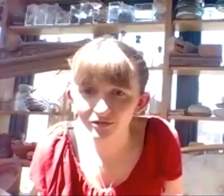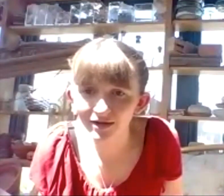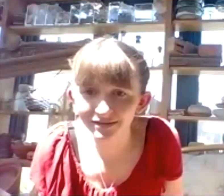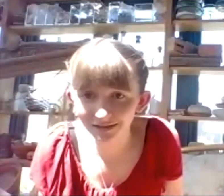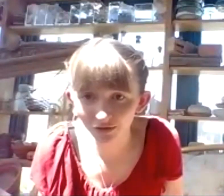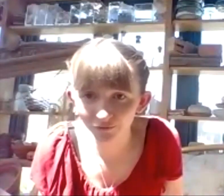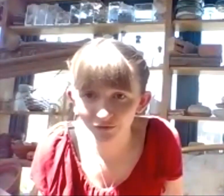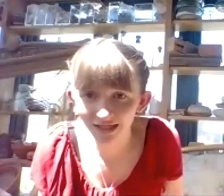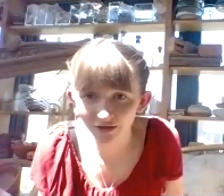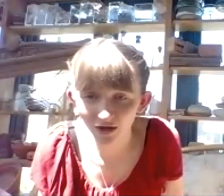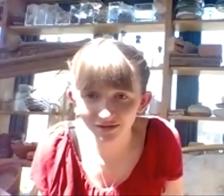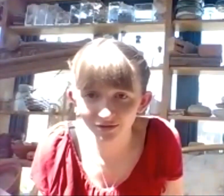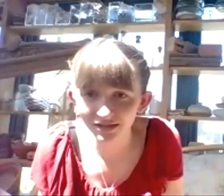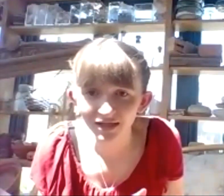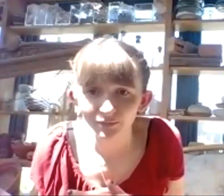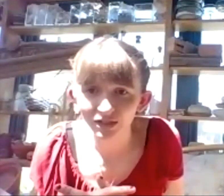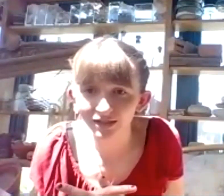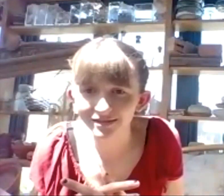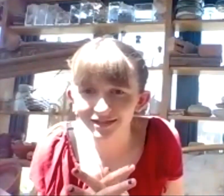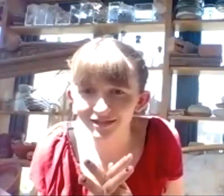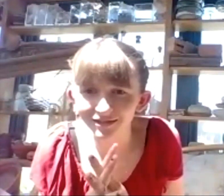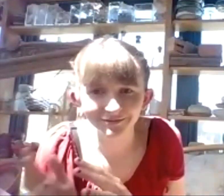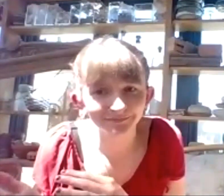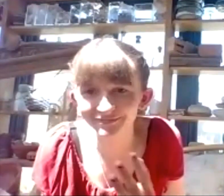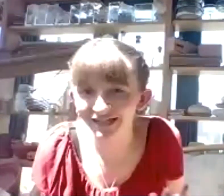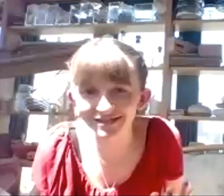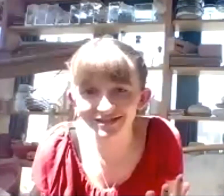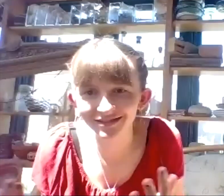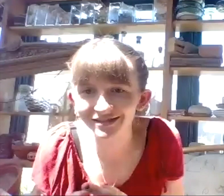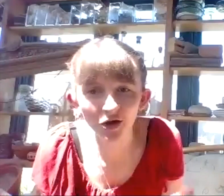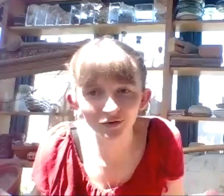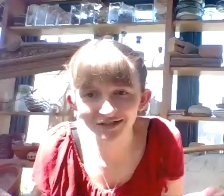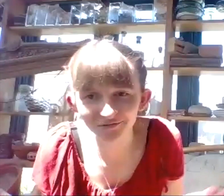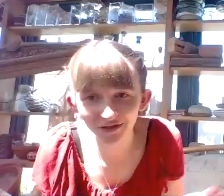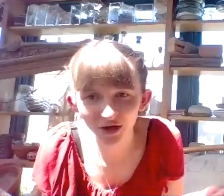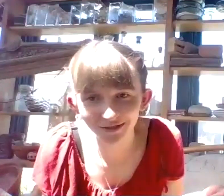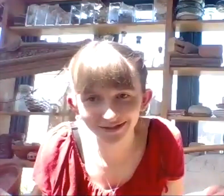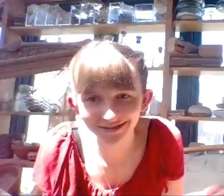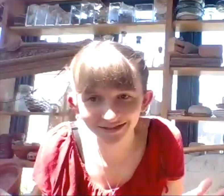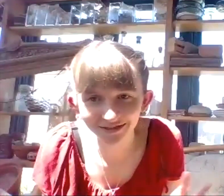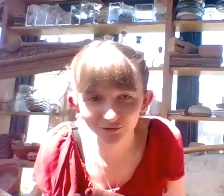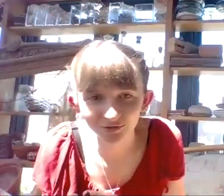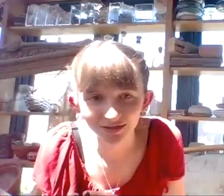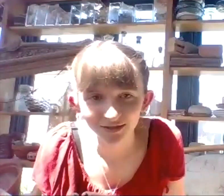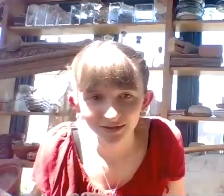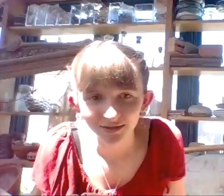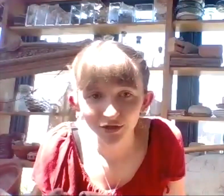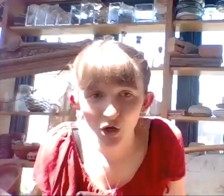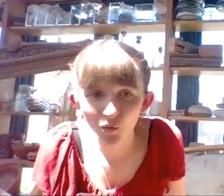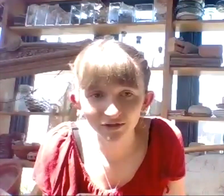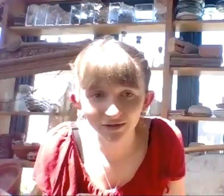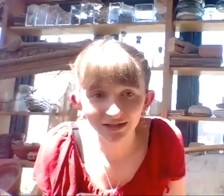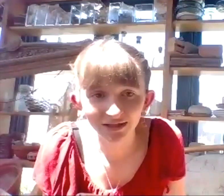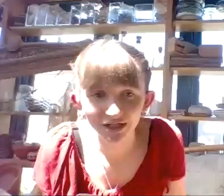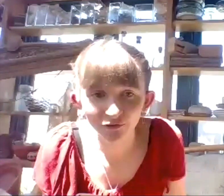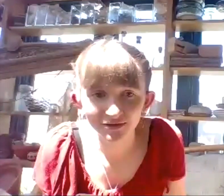that you're on, it's legal for you to take fossils, because it's always a very complicated thing to know